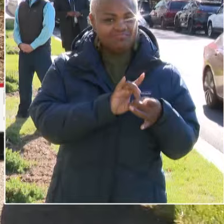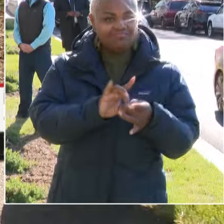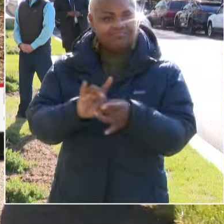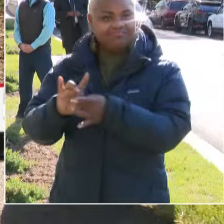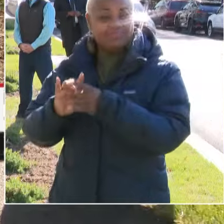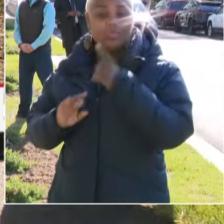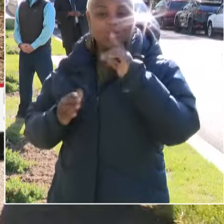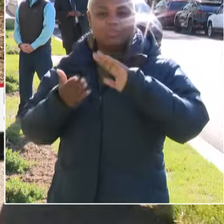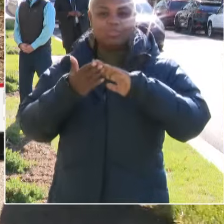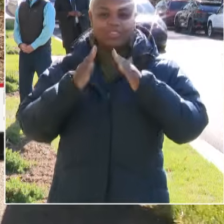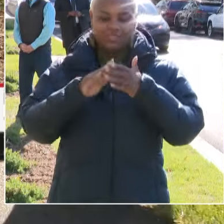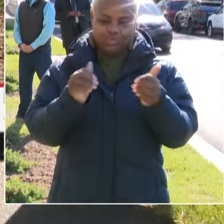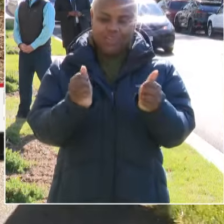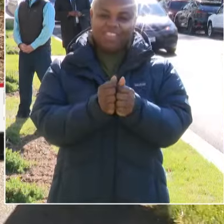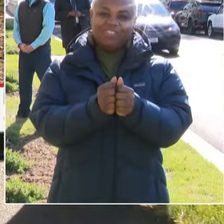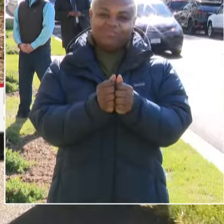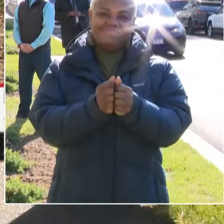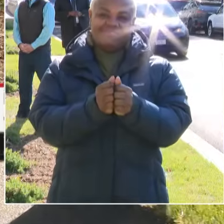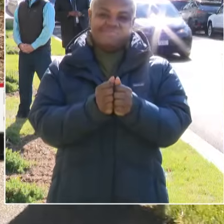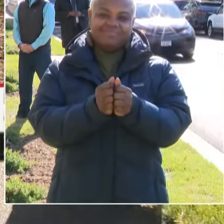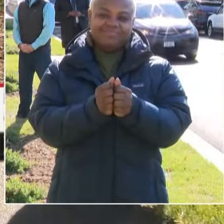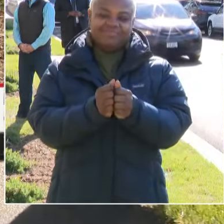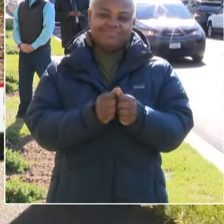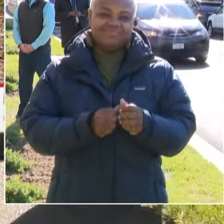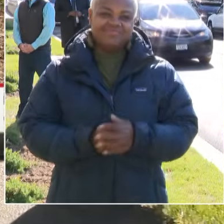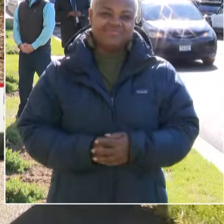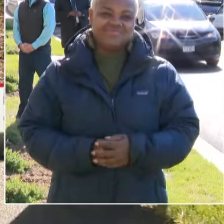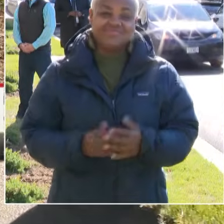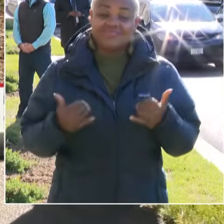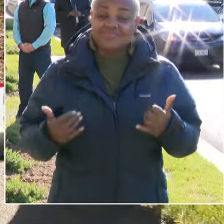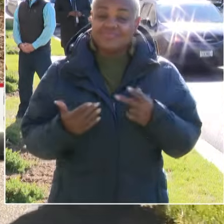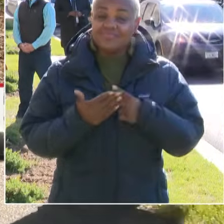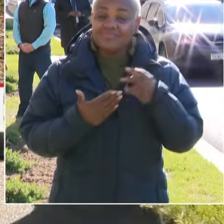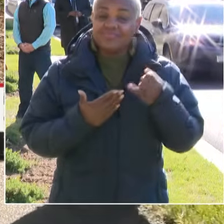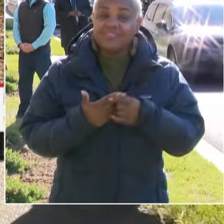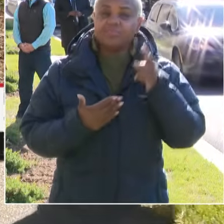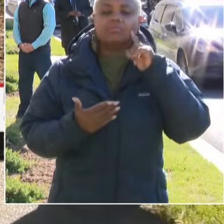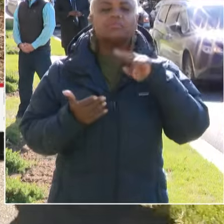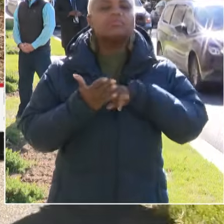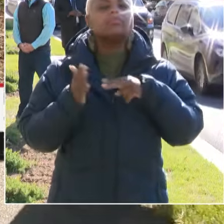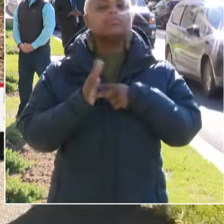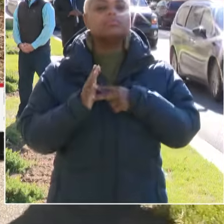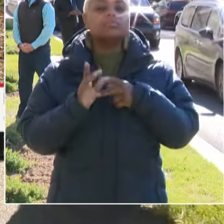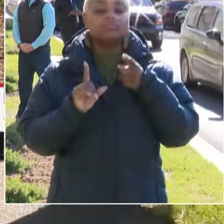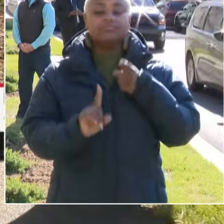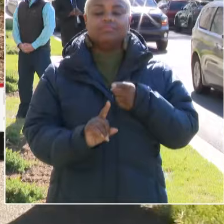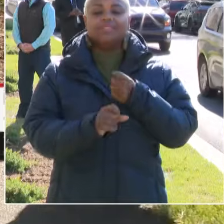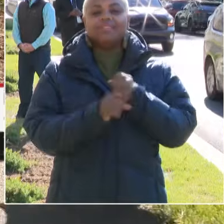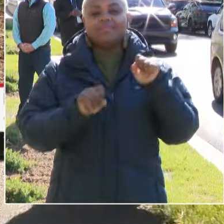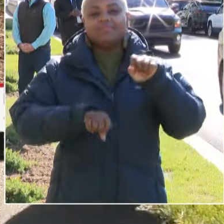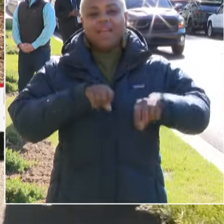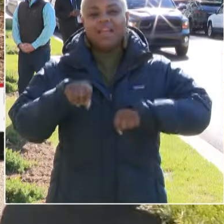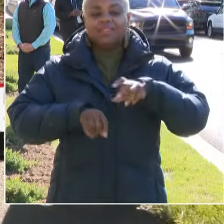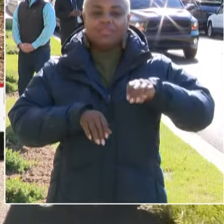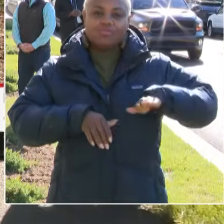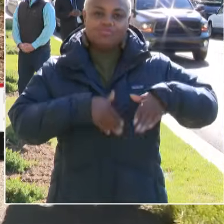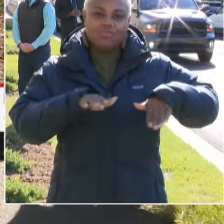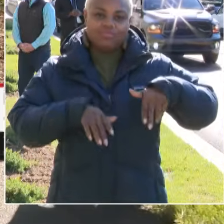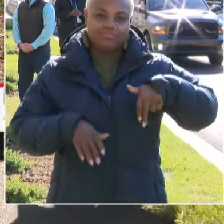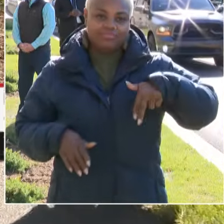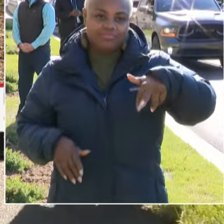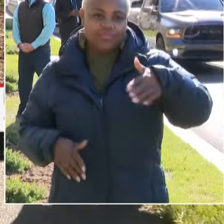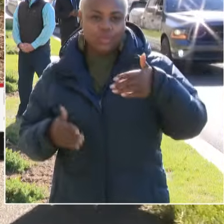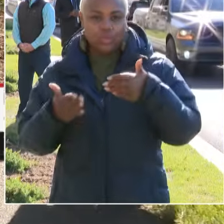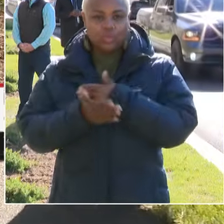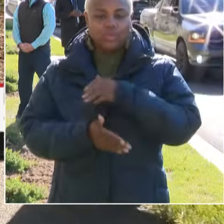community. This project will mean safer routes for cyclists and pedestrians. It means new sidewalks, improved